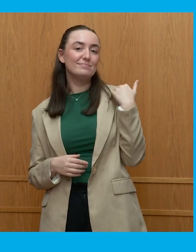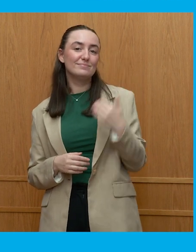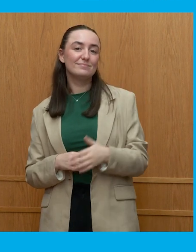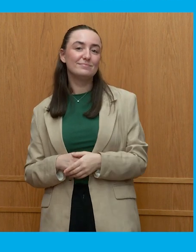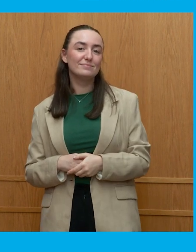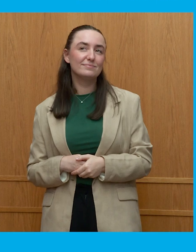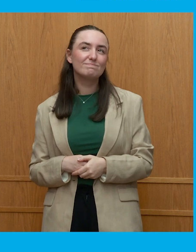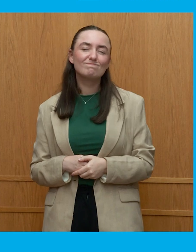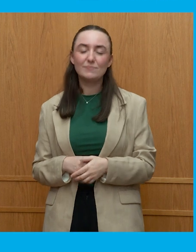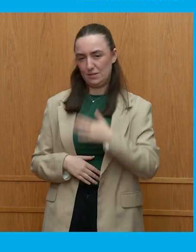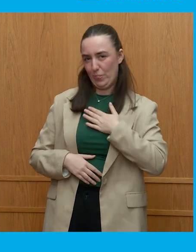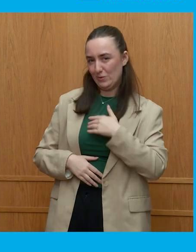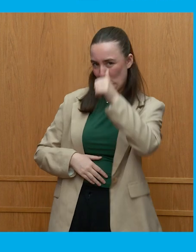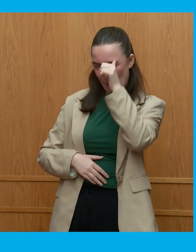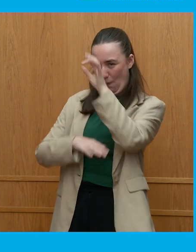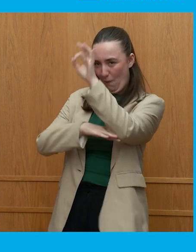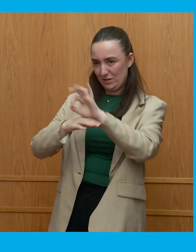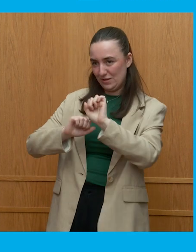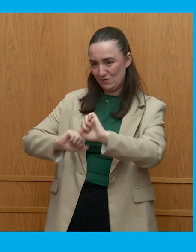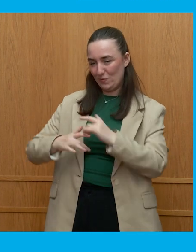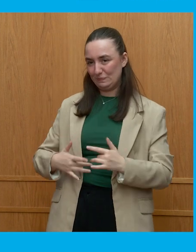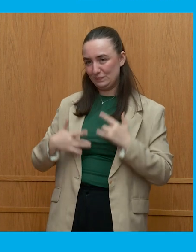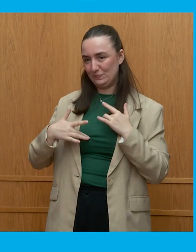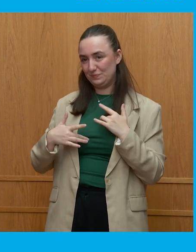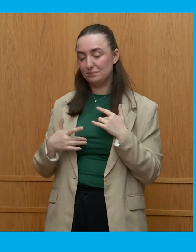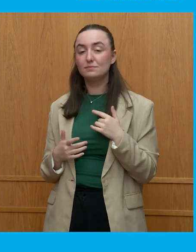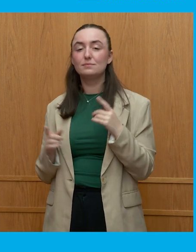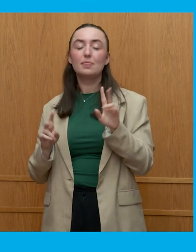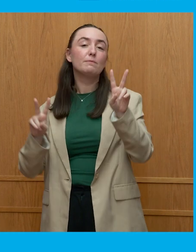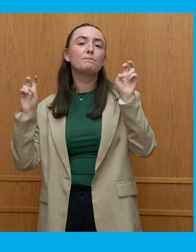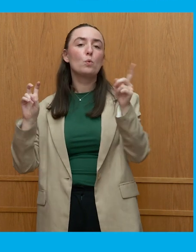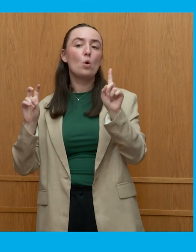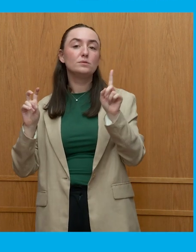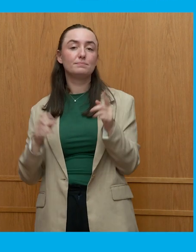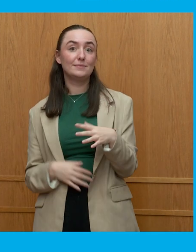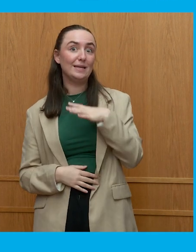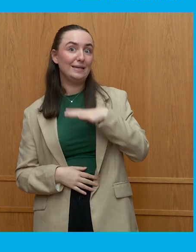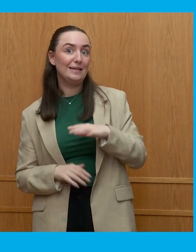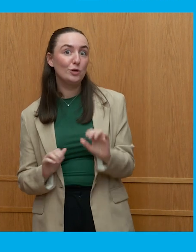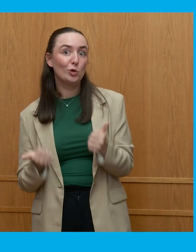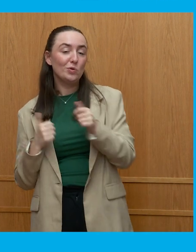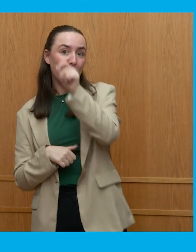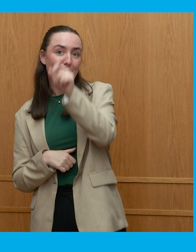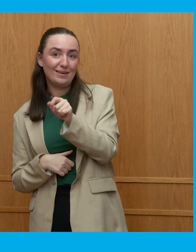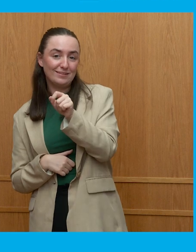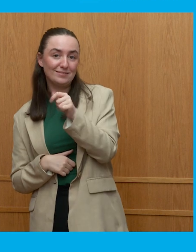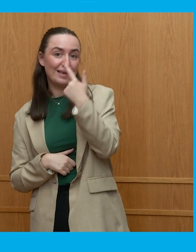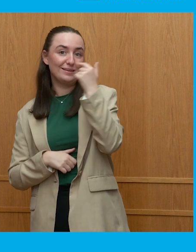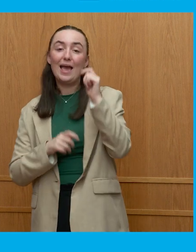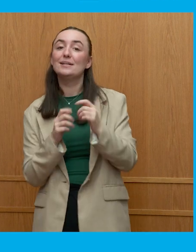on this, that you need good clients for good architecture.